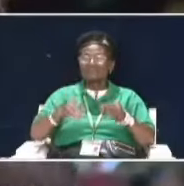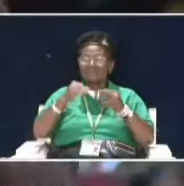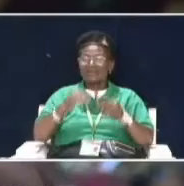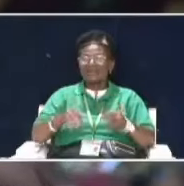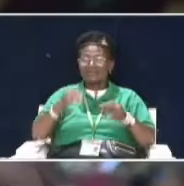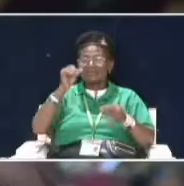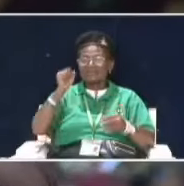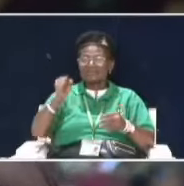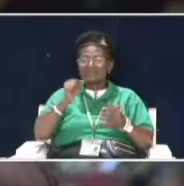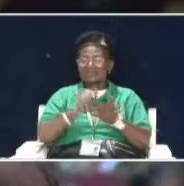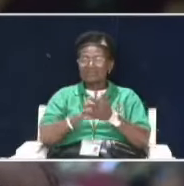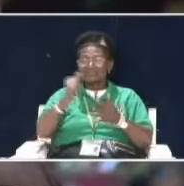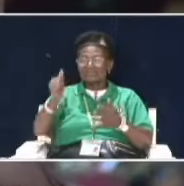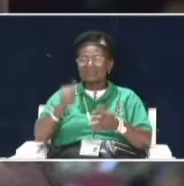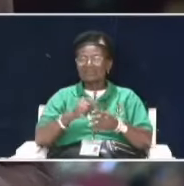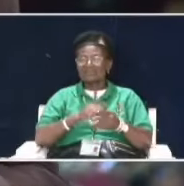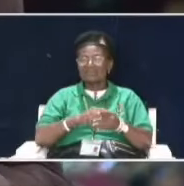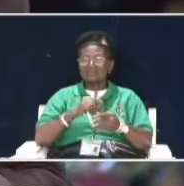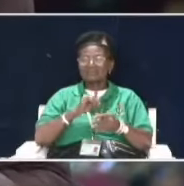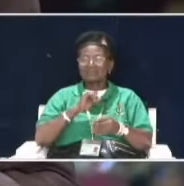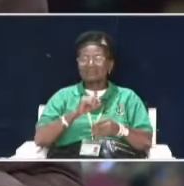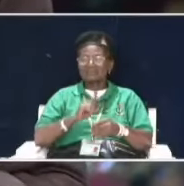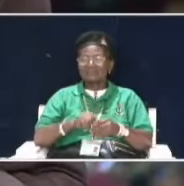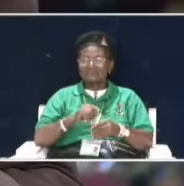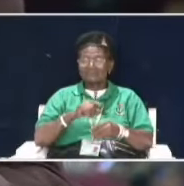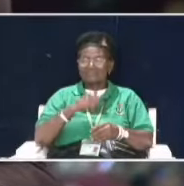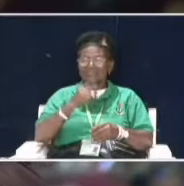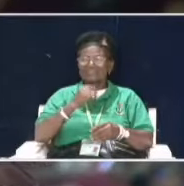It's time to say enough is